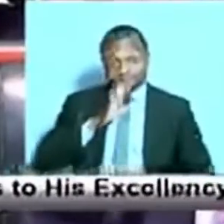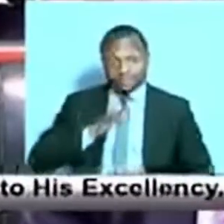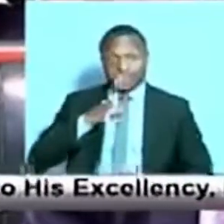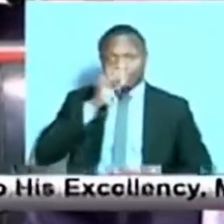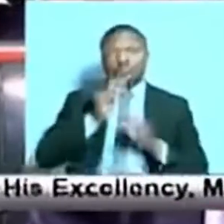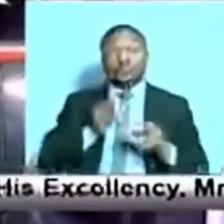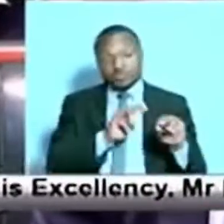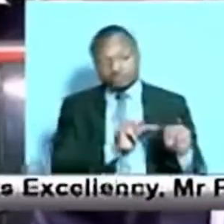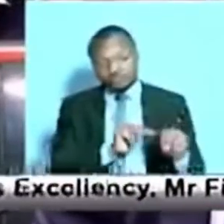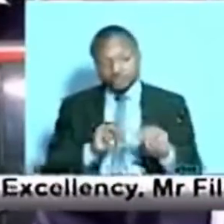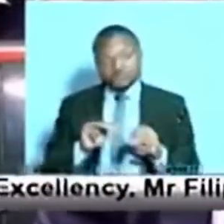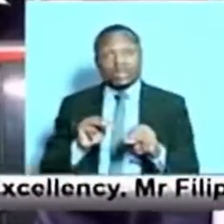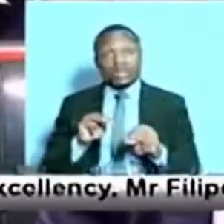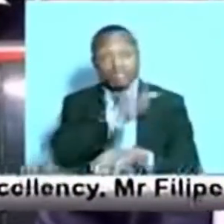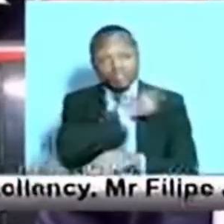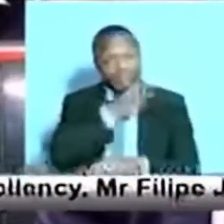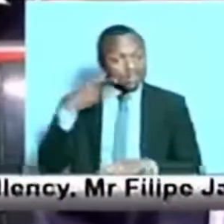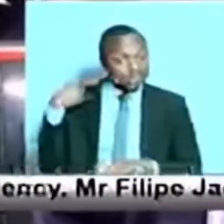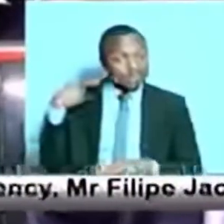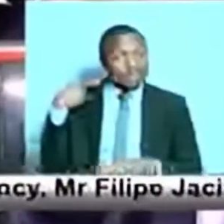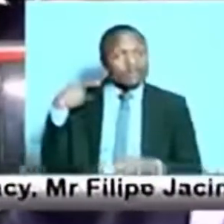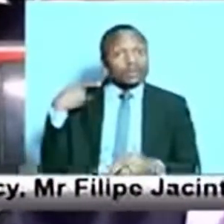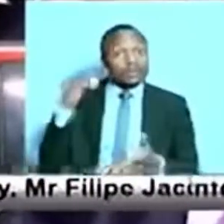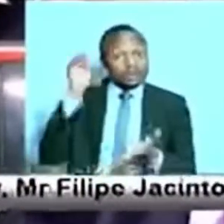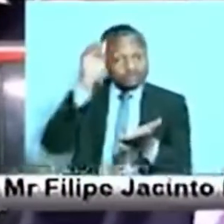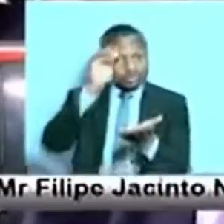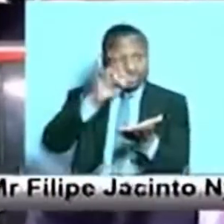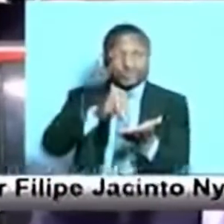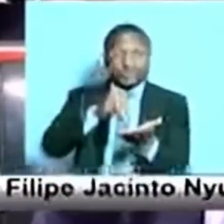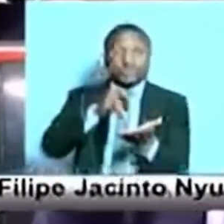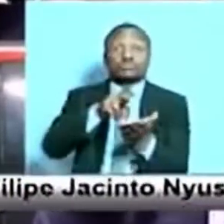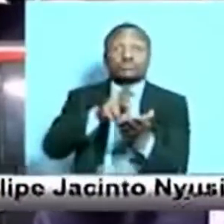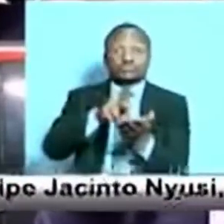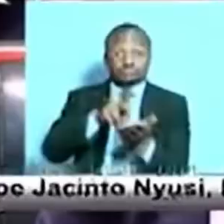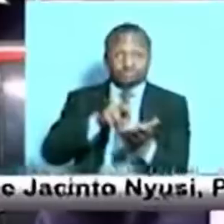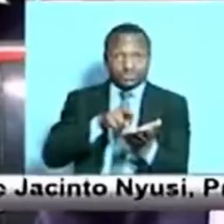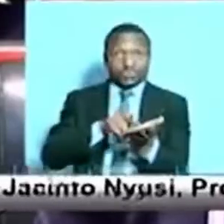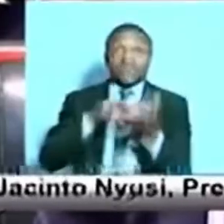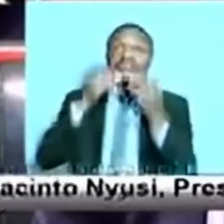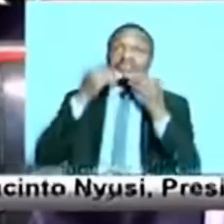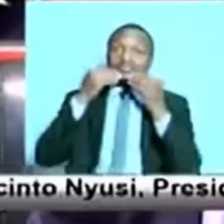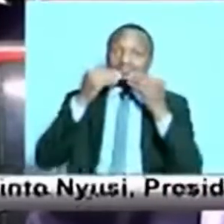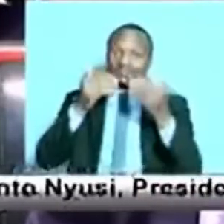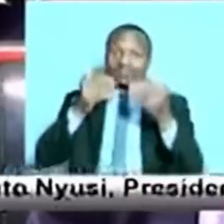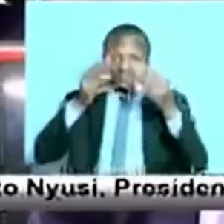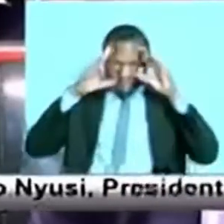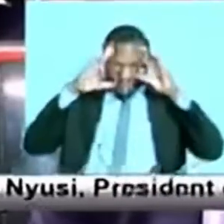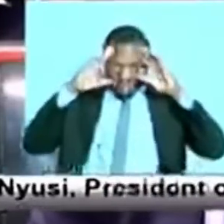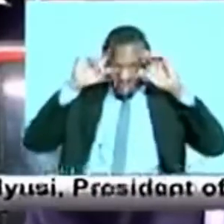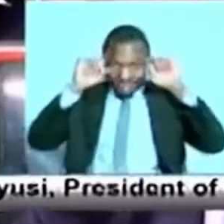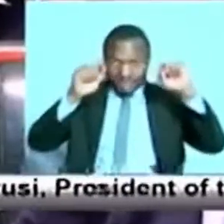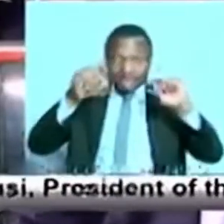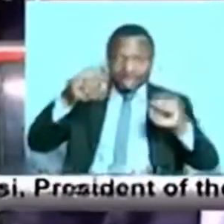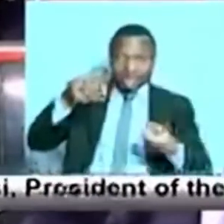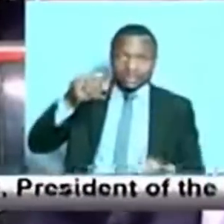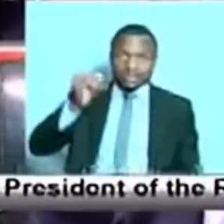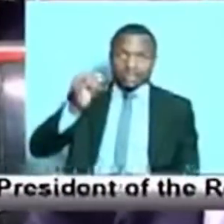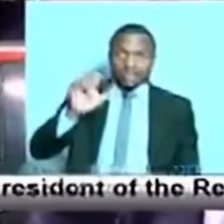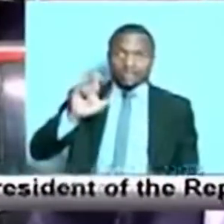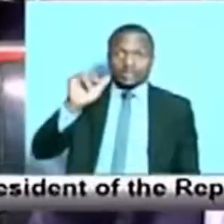I beg to move that this House places on record its thanks to His Excellency Mr.